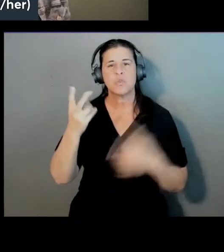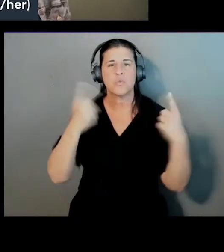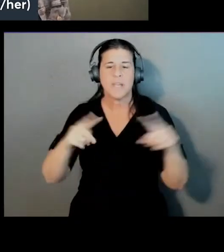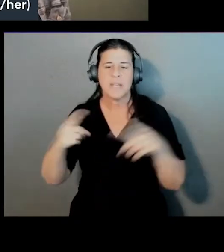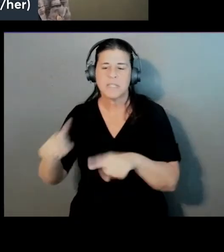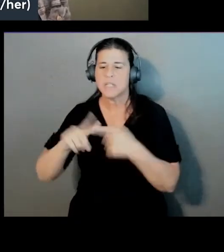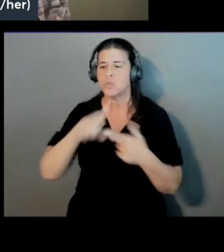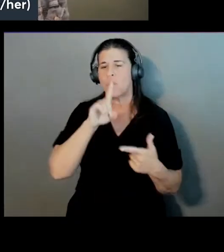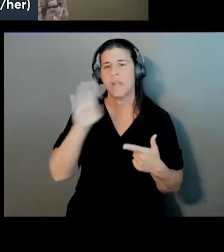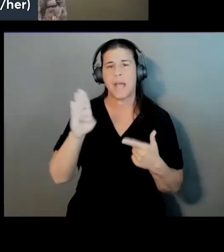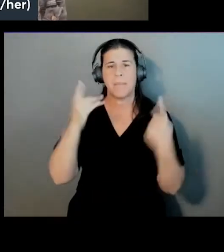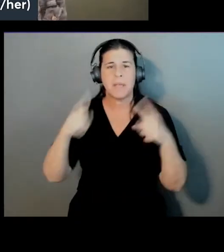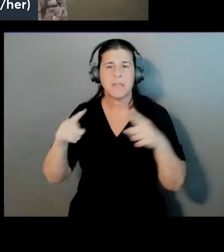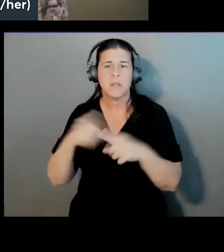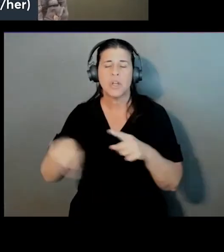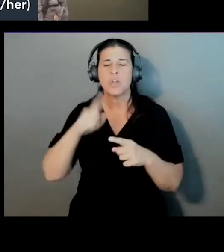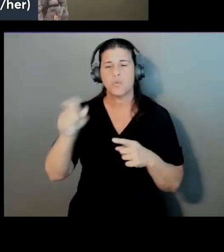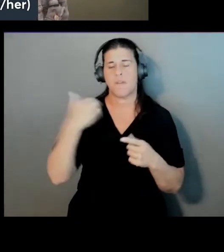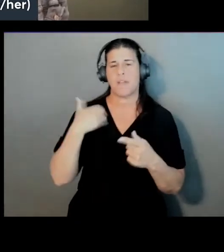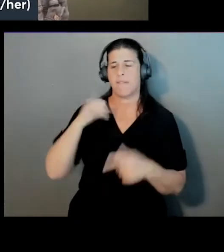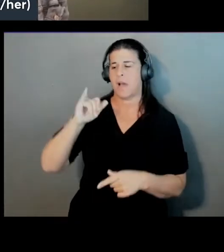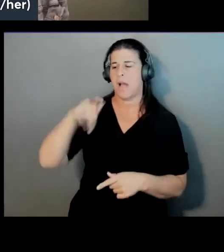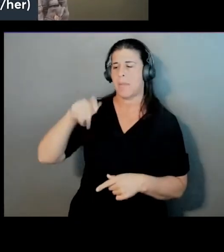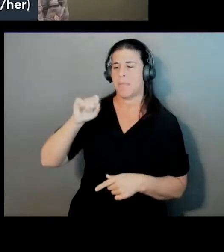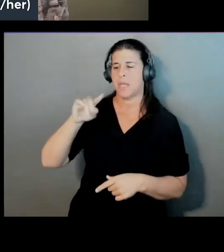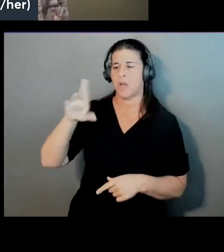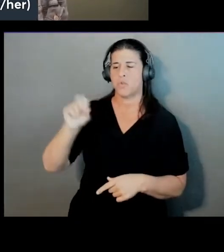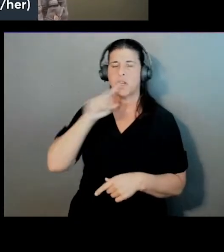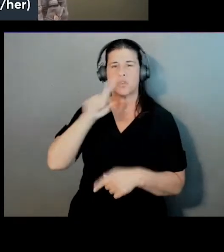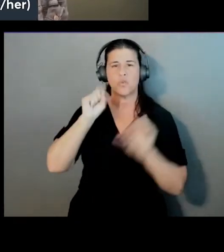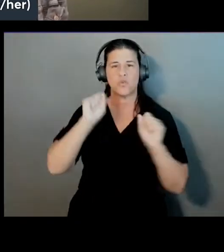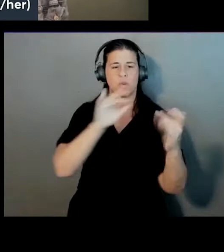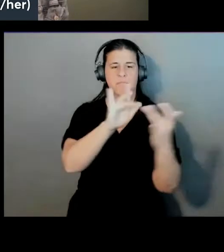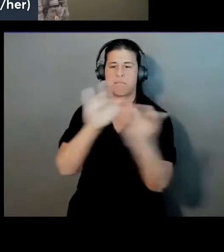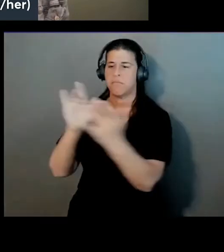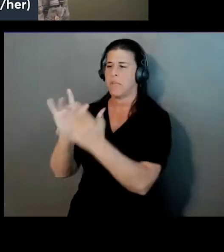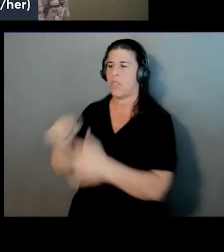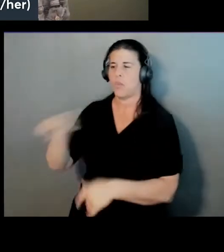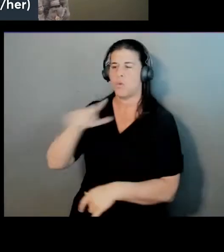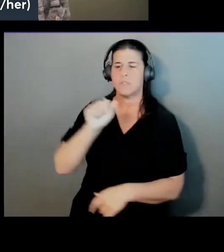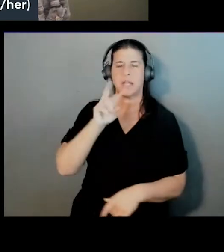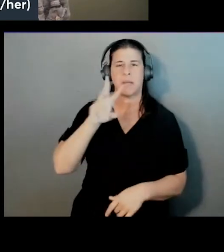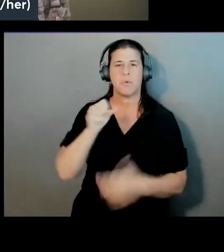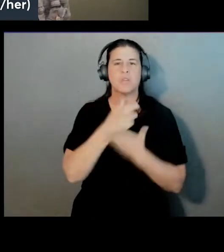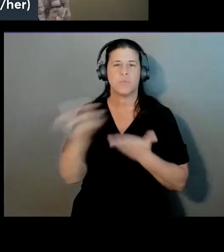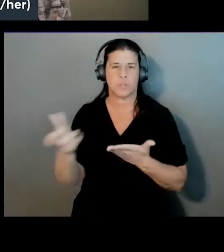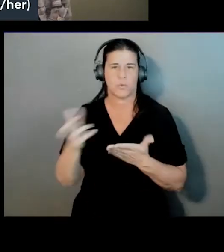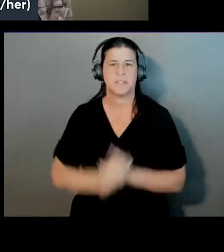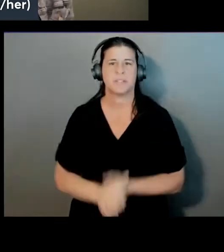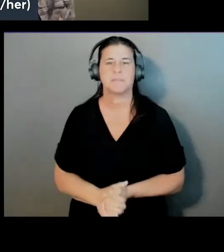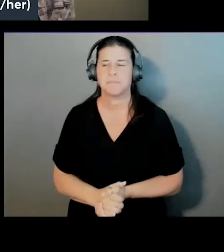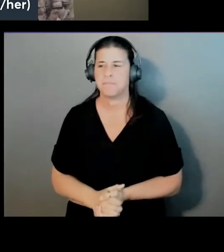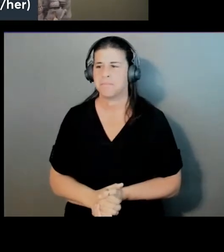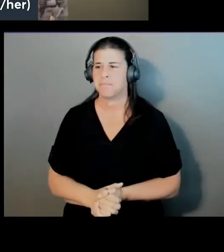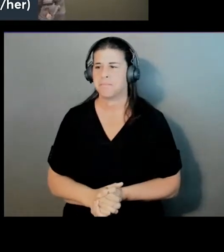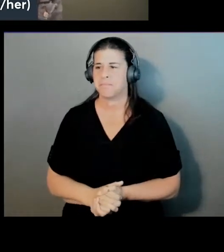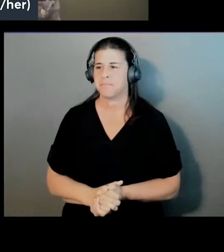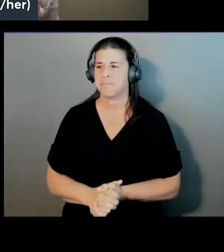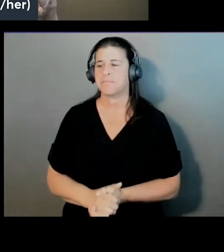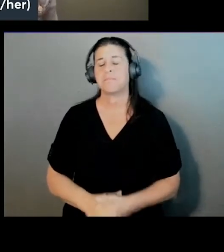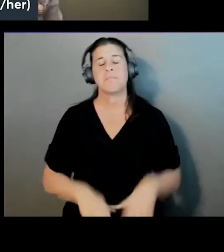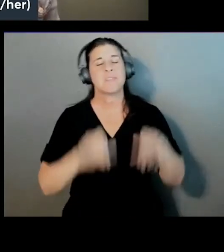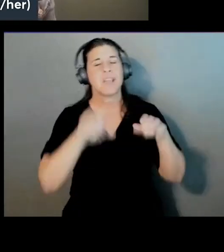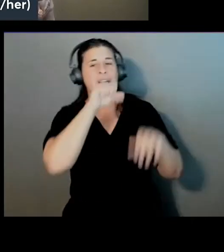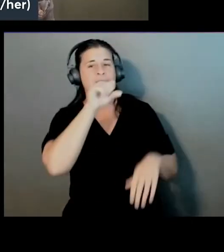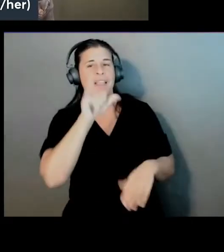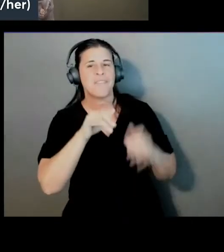would need to have an IP address in order to reach those AWS resources. Awesome. I love that example. I